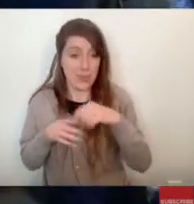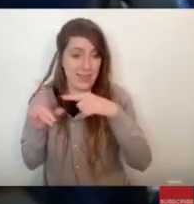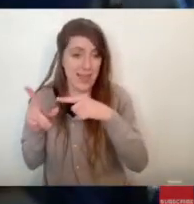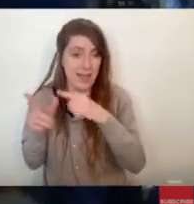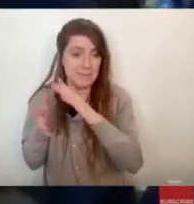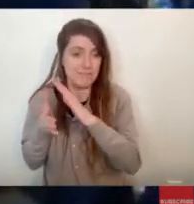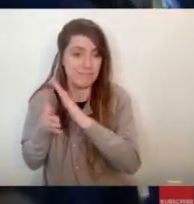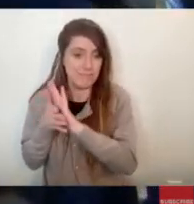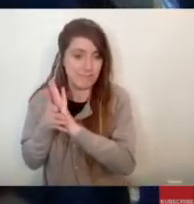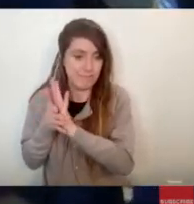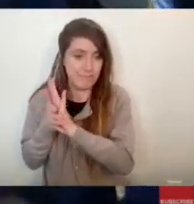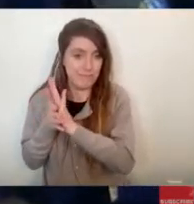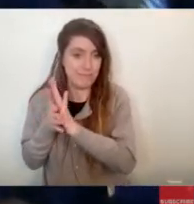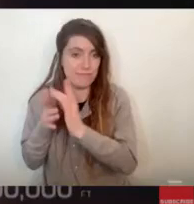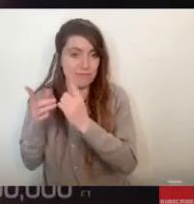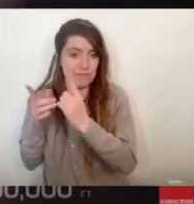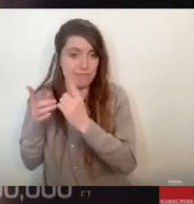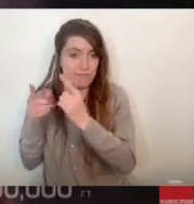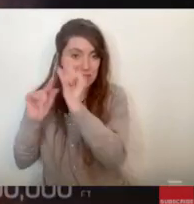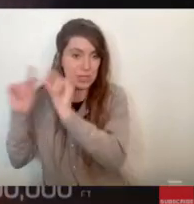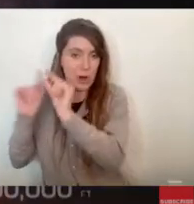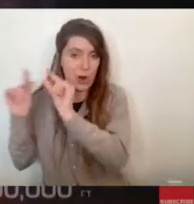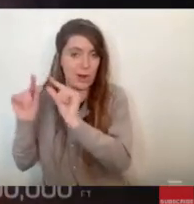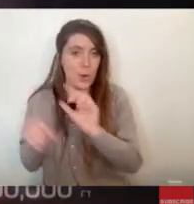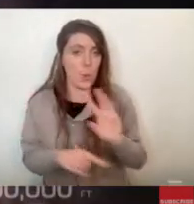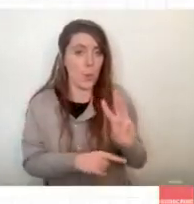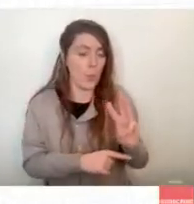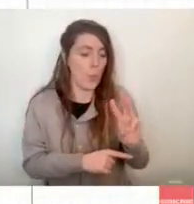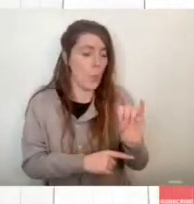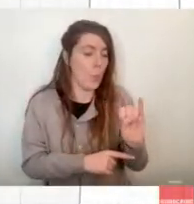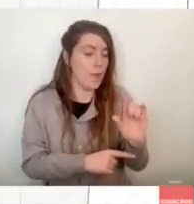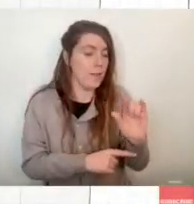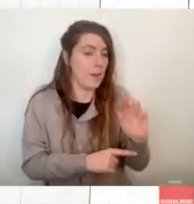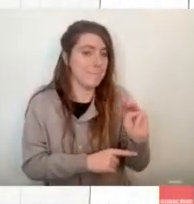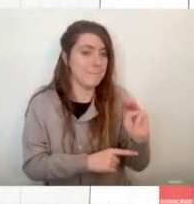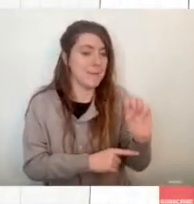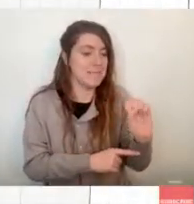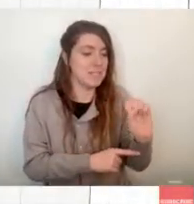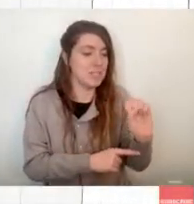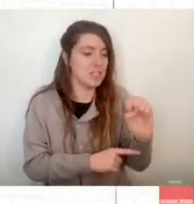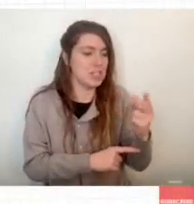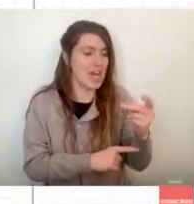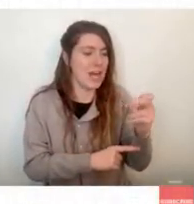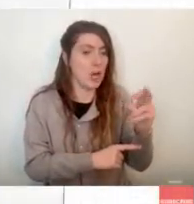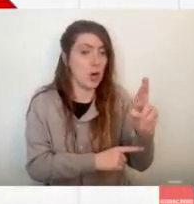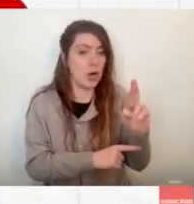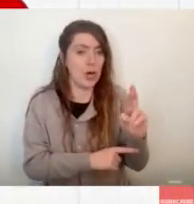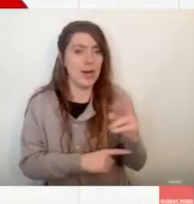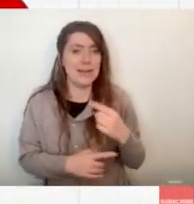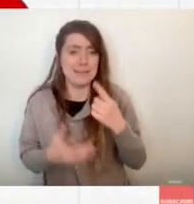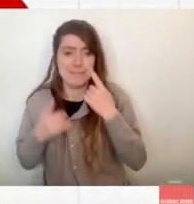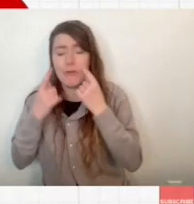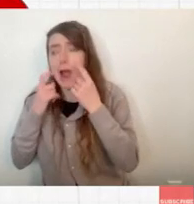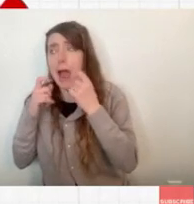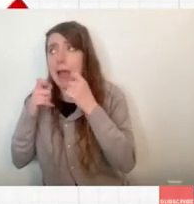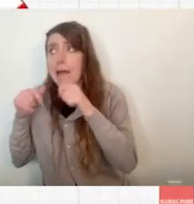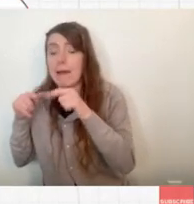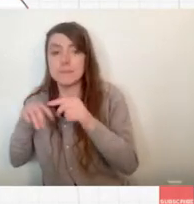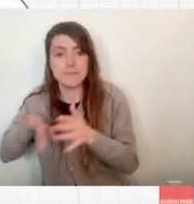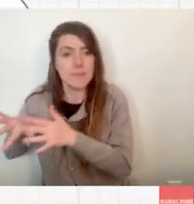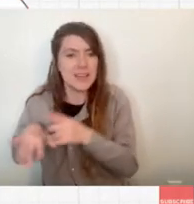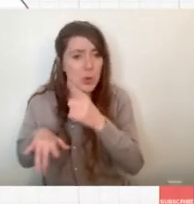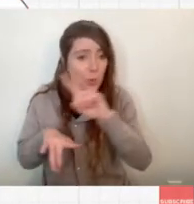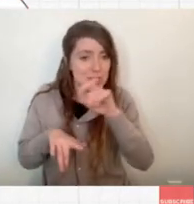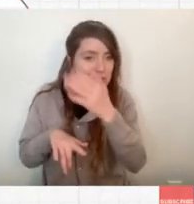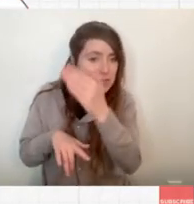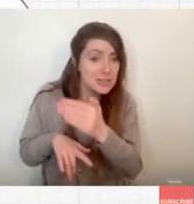experience. I hope I never recover from this. Pop quiz, hot shot. What famous mascot received so much fan mail